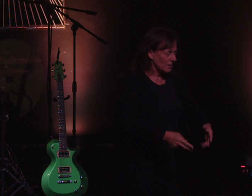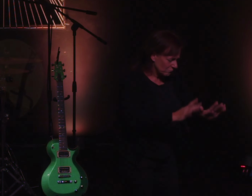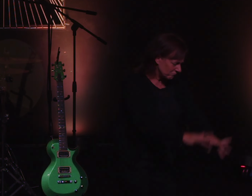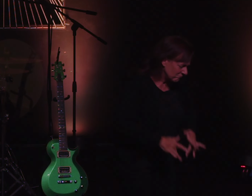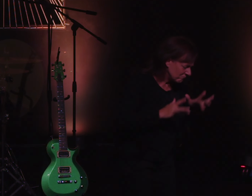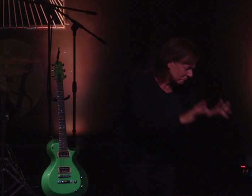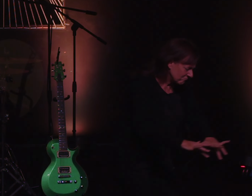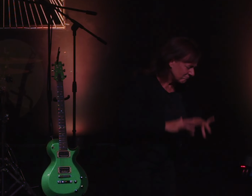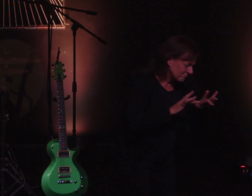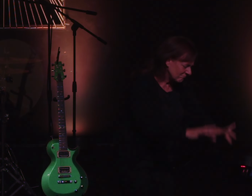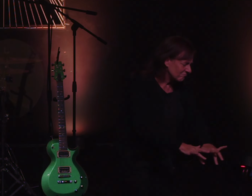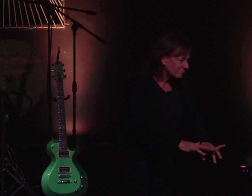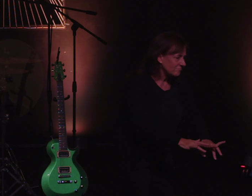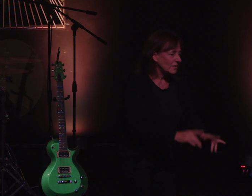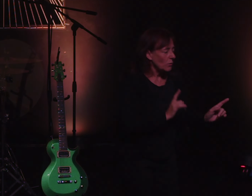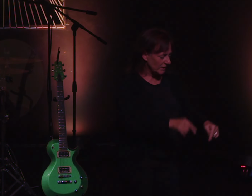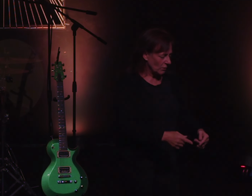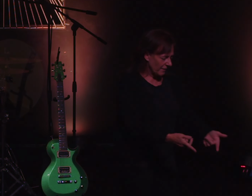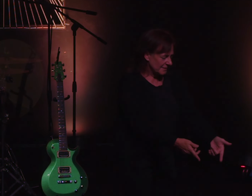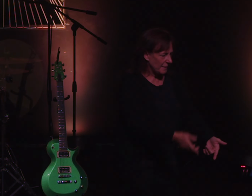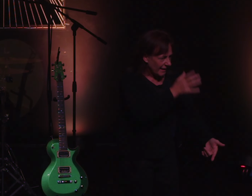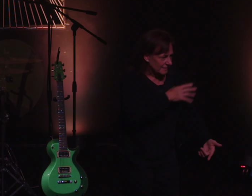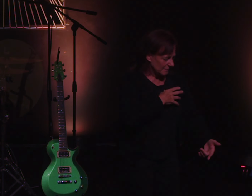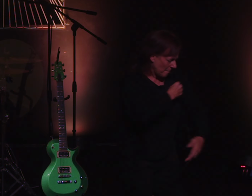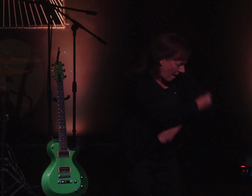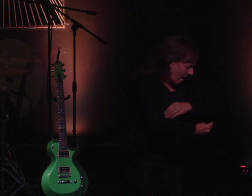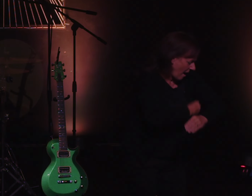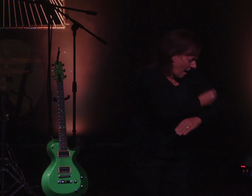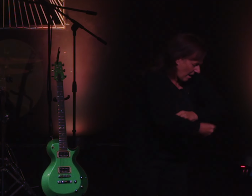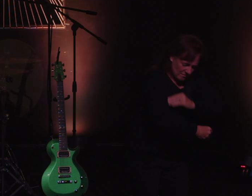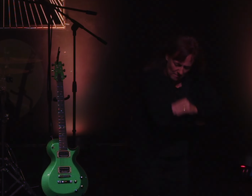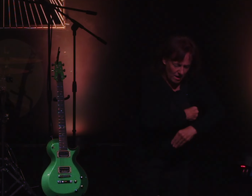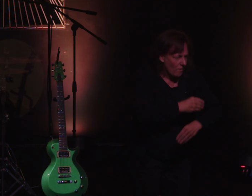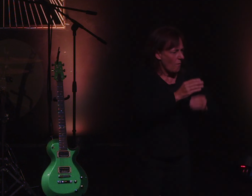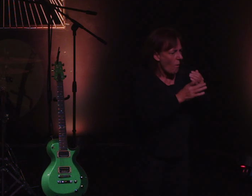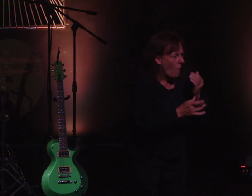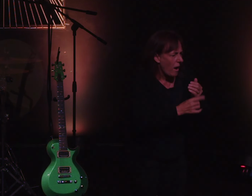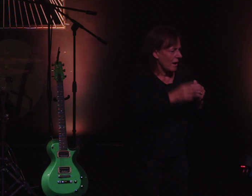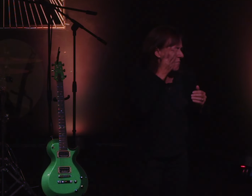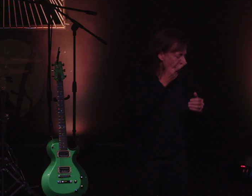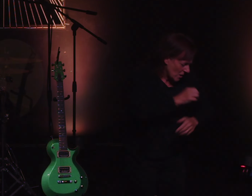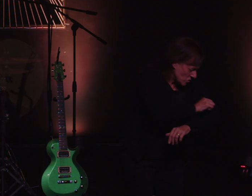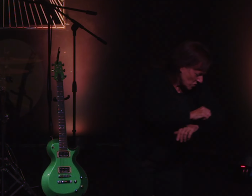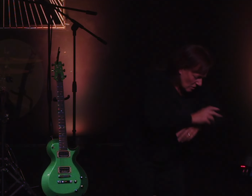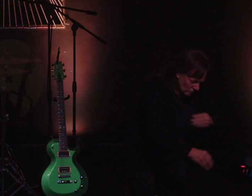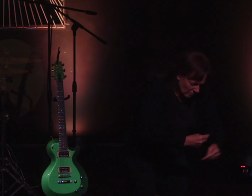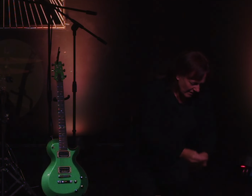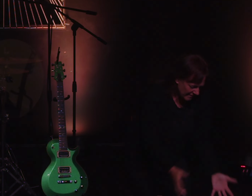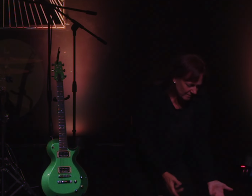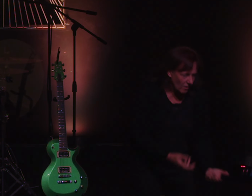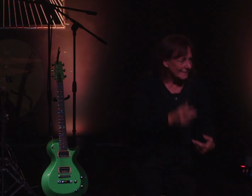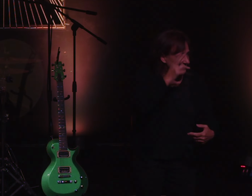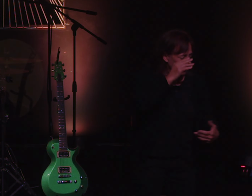pity on him. He went to him, bandaged his wounds, pouring on oil and wine. Then he put the man on his own